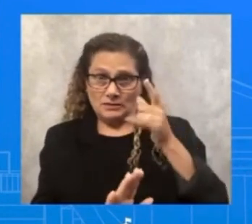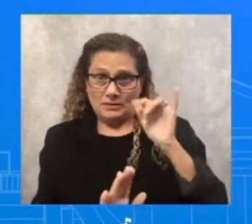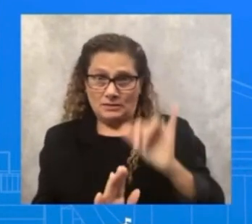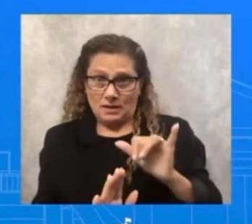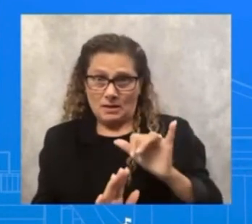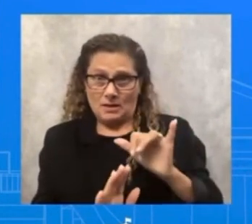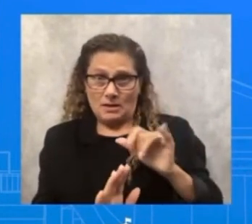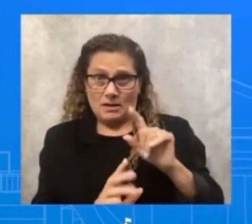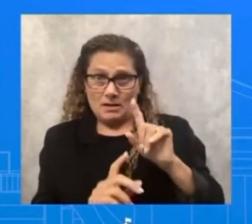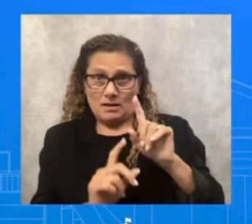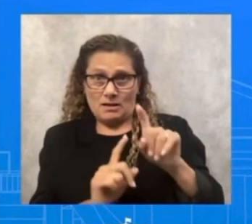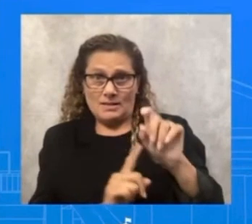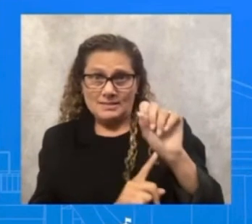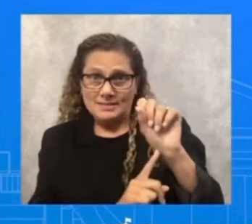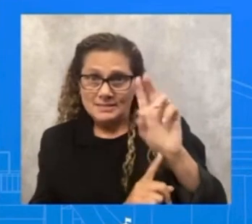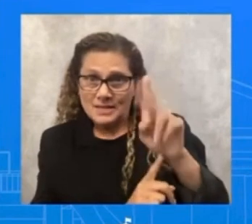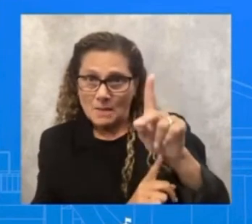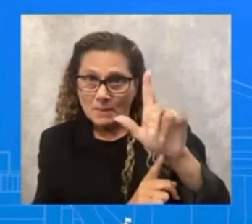overly dependent.